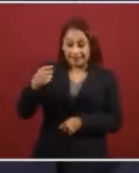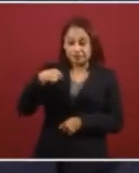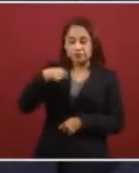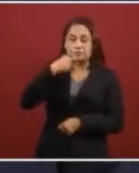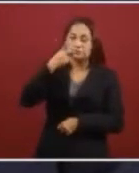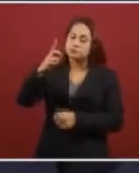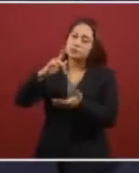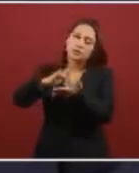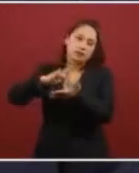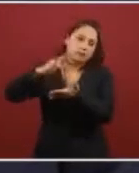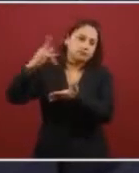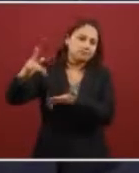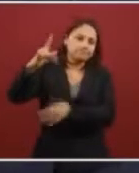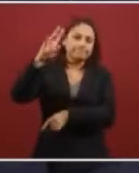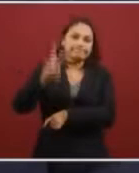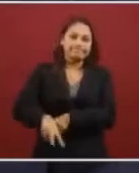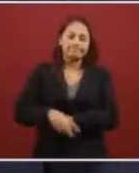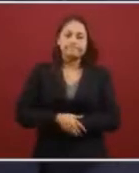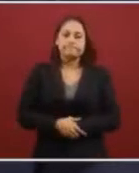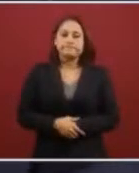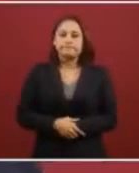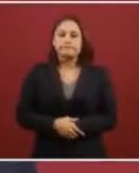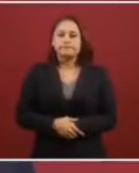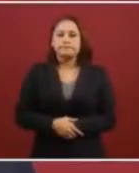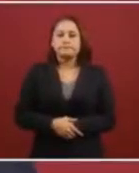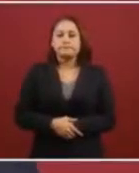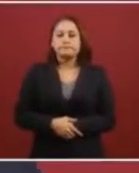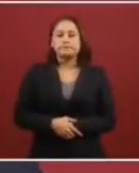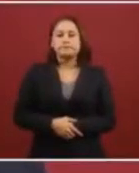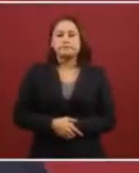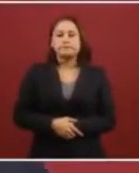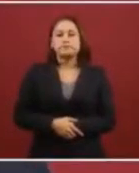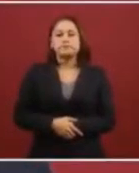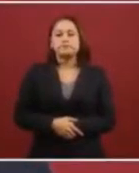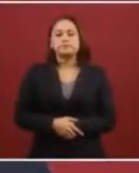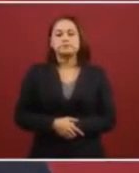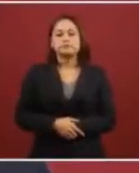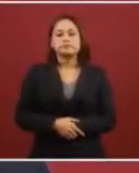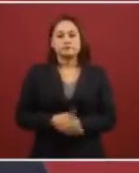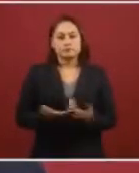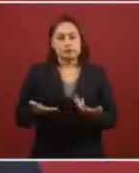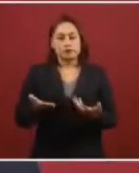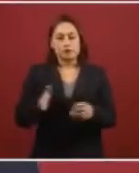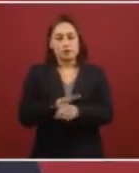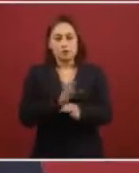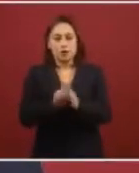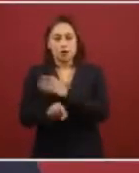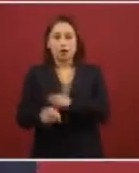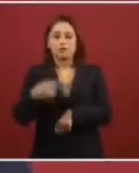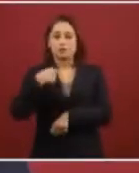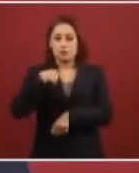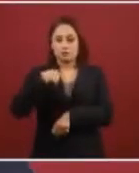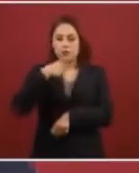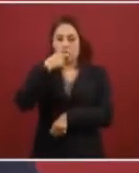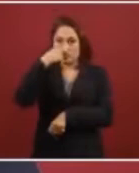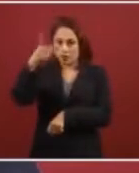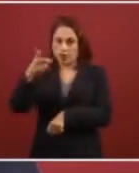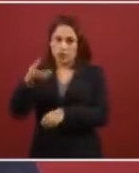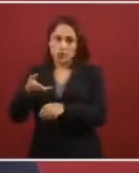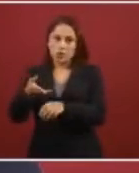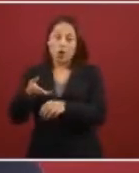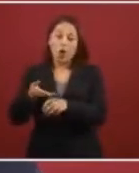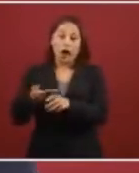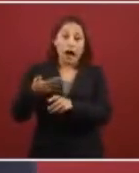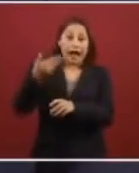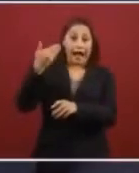I appreciate that very much. O sea, cuando hablo de que when son I más speak of that there is more ahora, that are supporting us